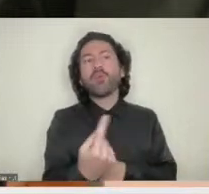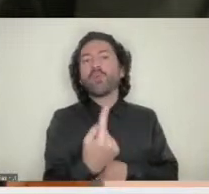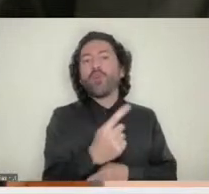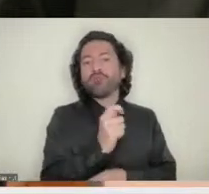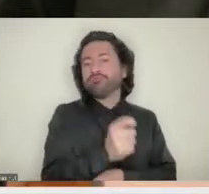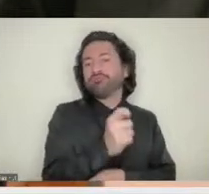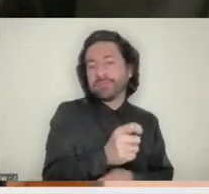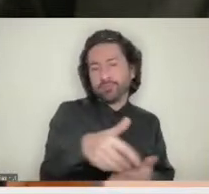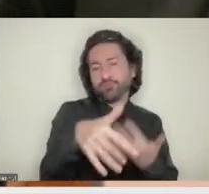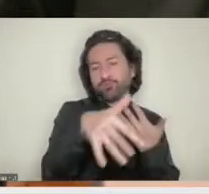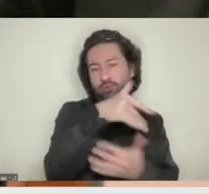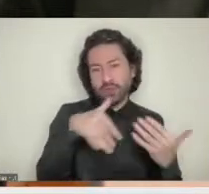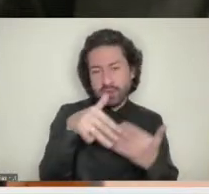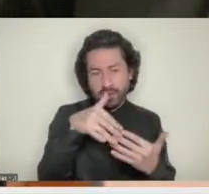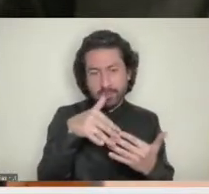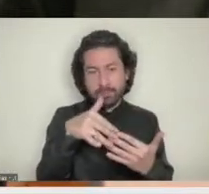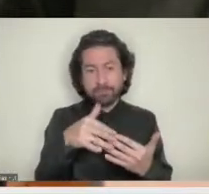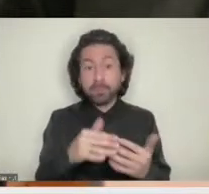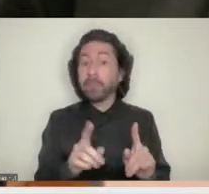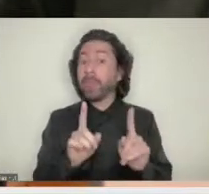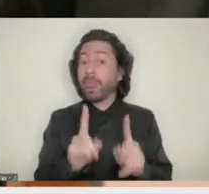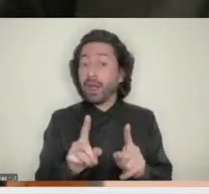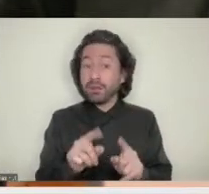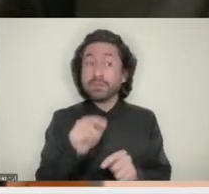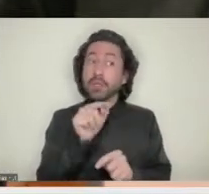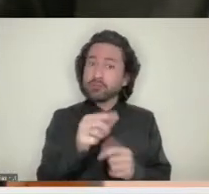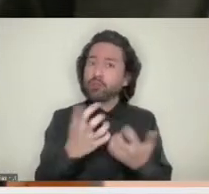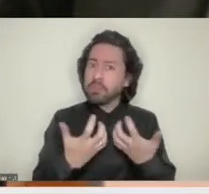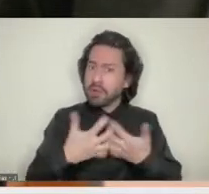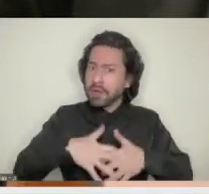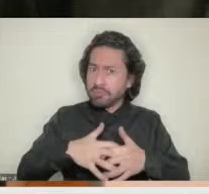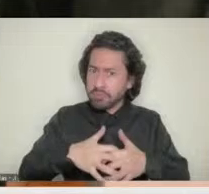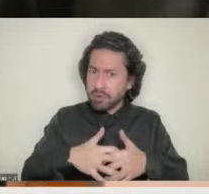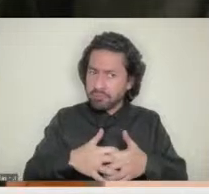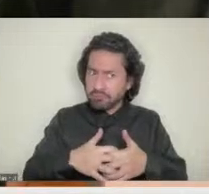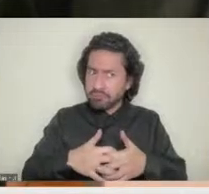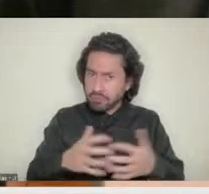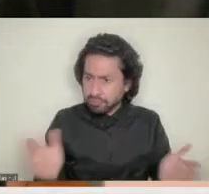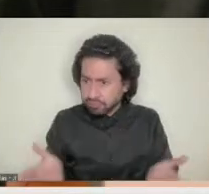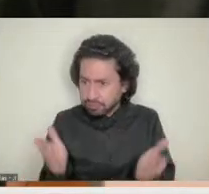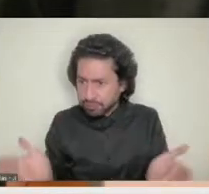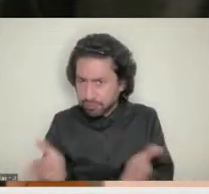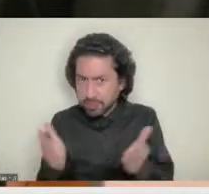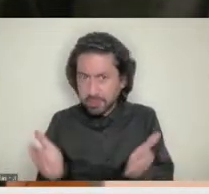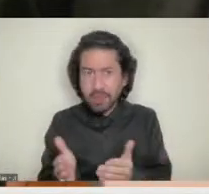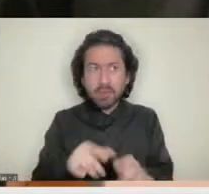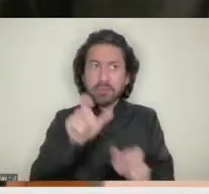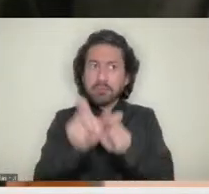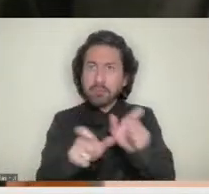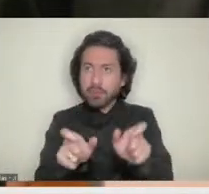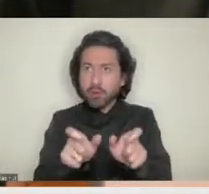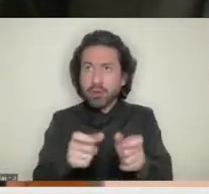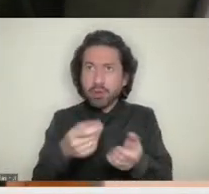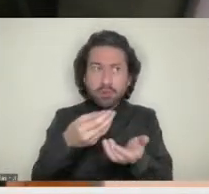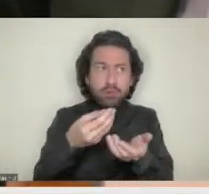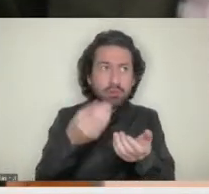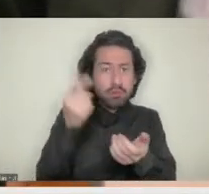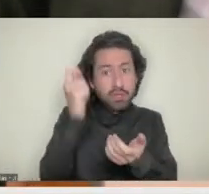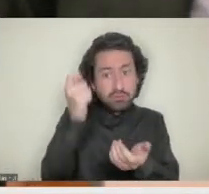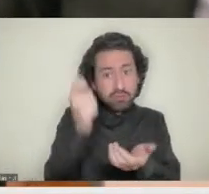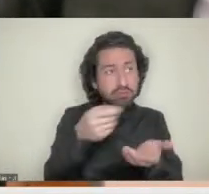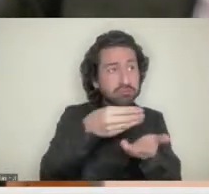expanded with different systems in the social mono payment. But it is allowing to